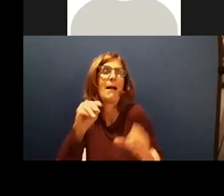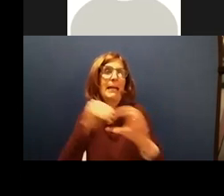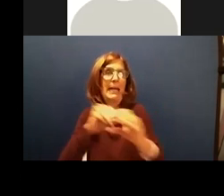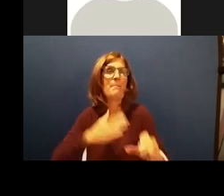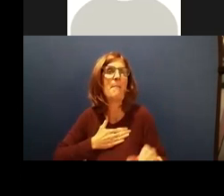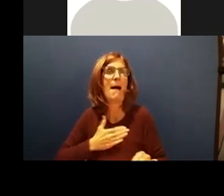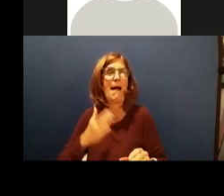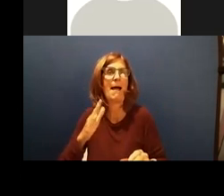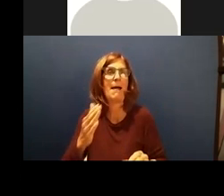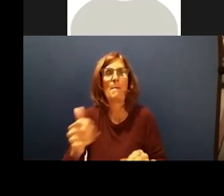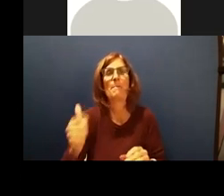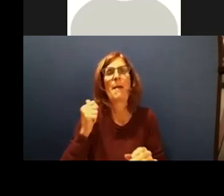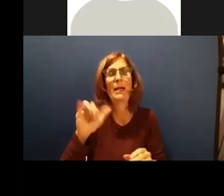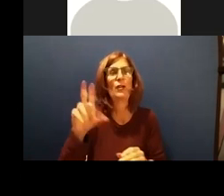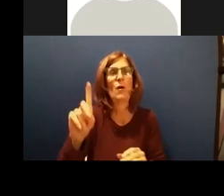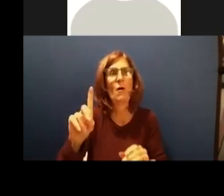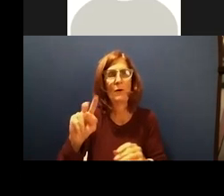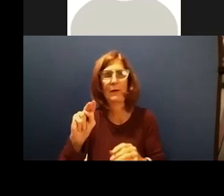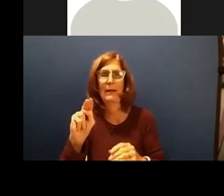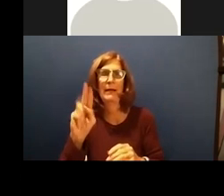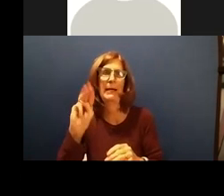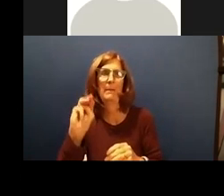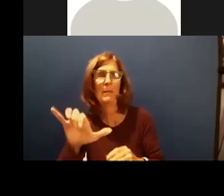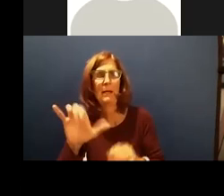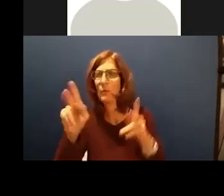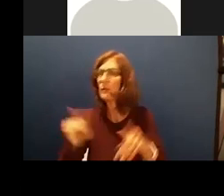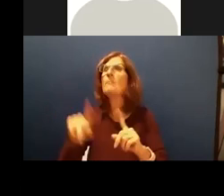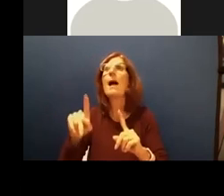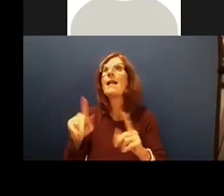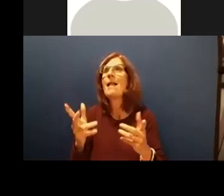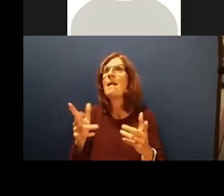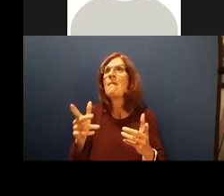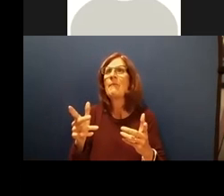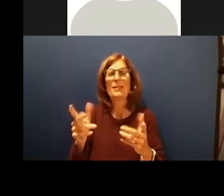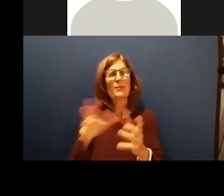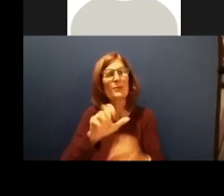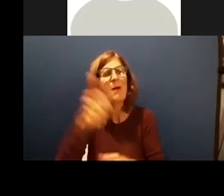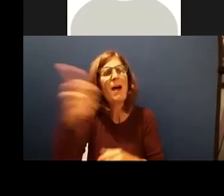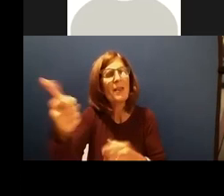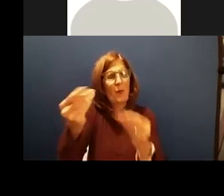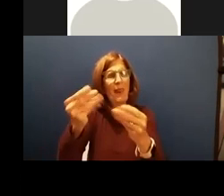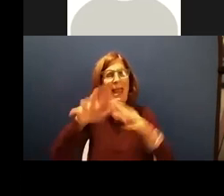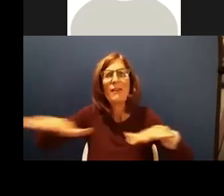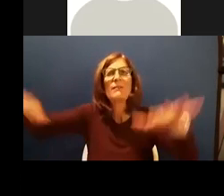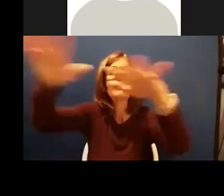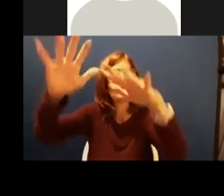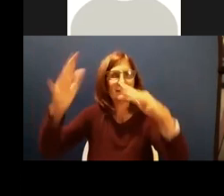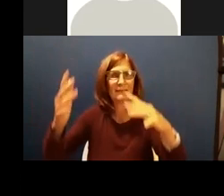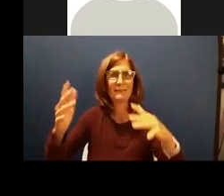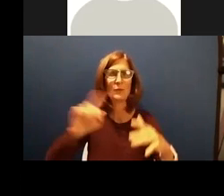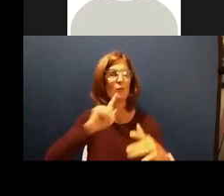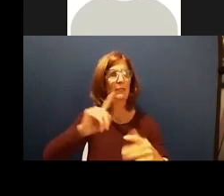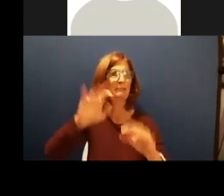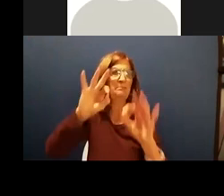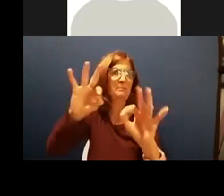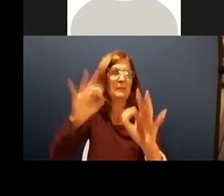just doesn't make sense to wipe that forest down when there is so much land available elsewhere that is ripe for